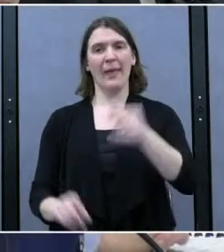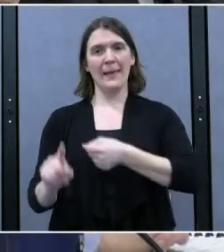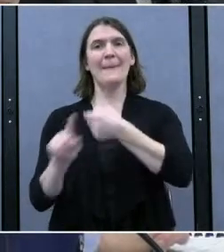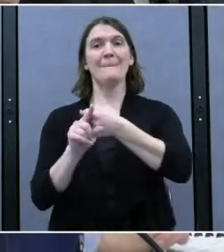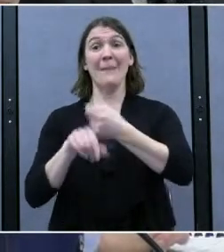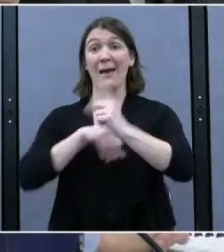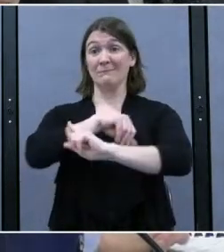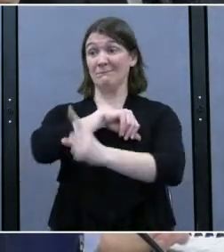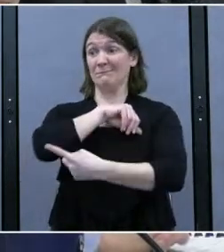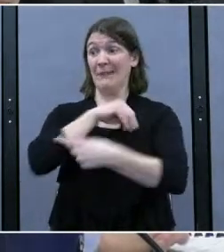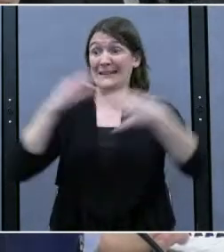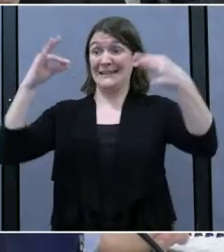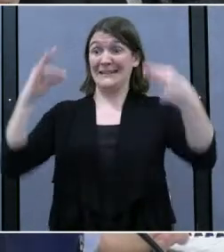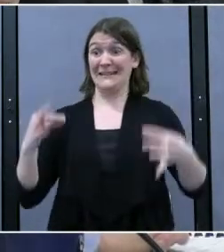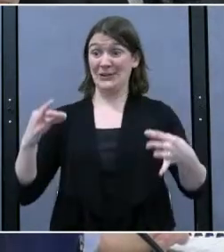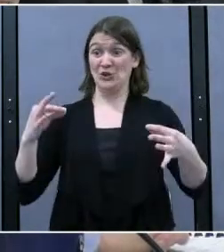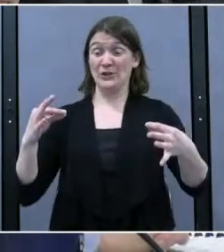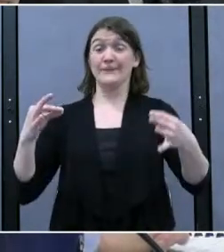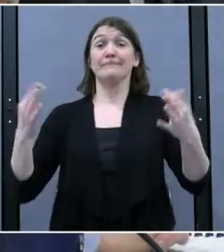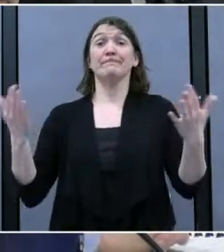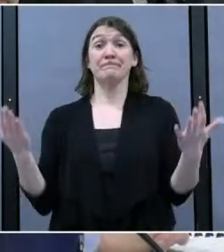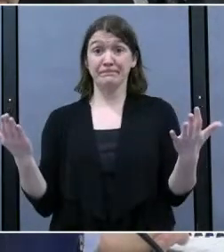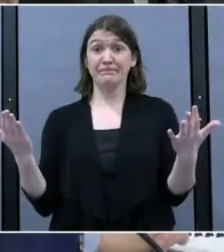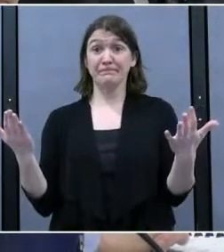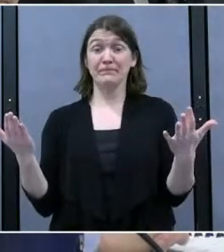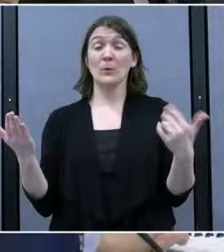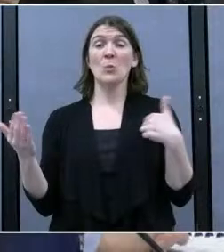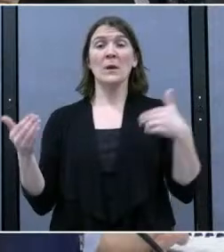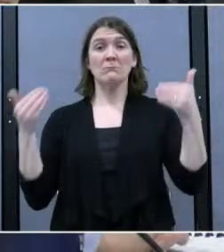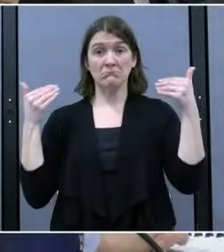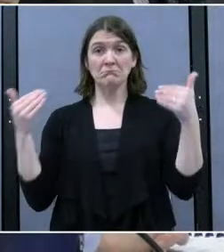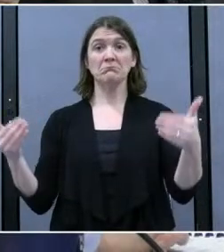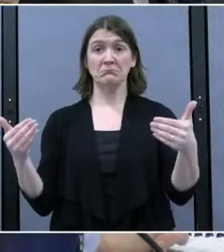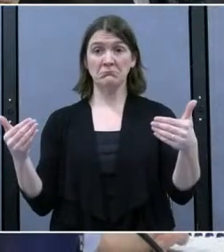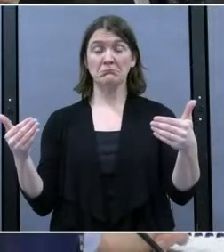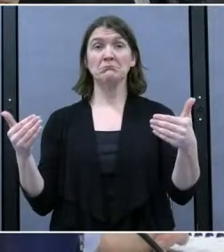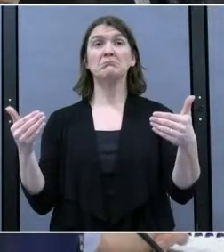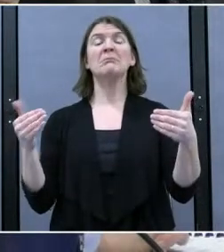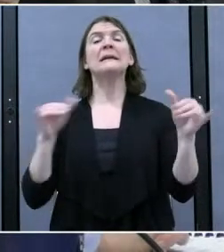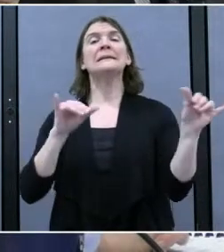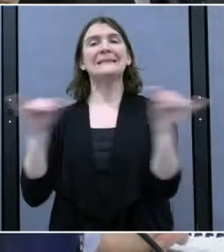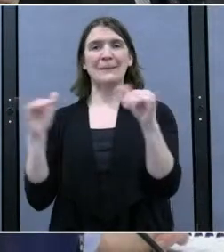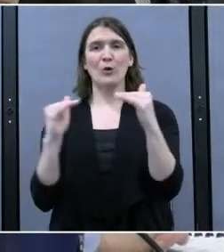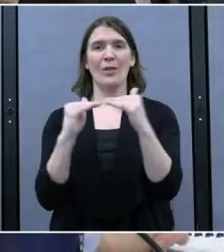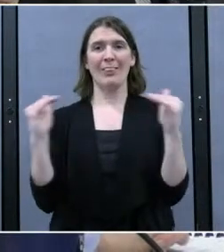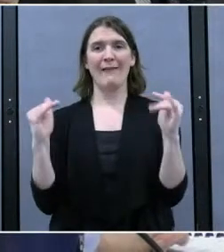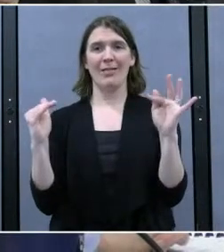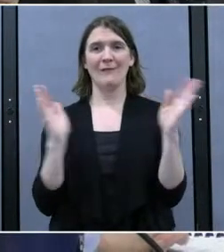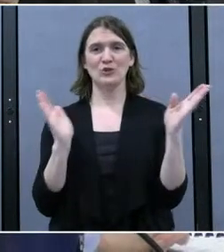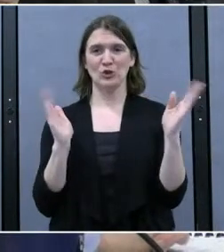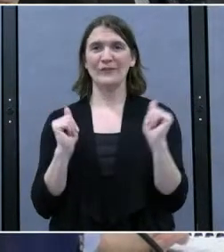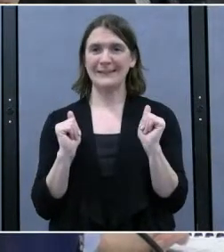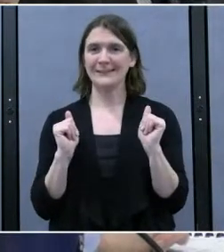solid waste decision that the board made was to go for a fairly comparable level of